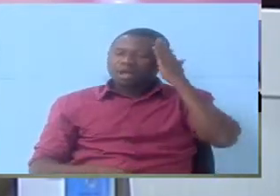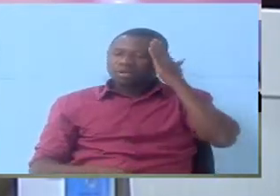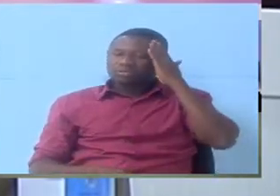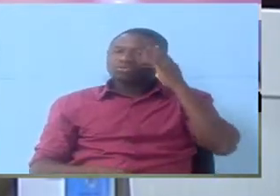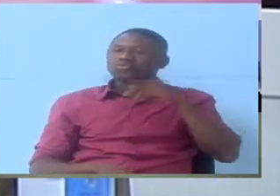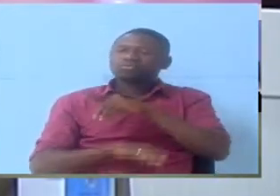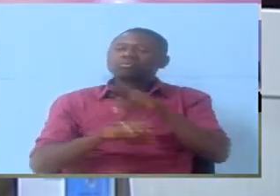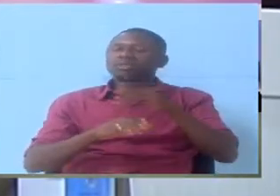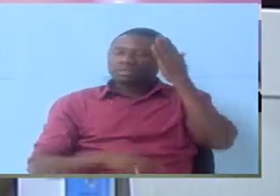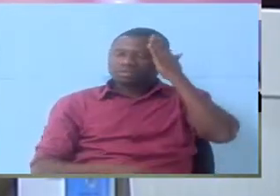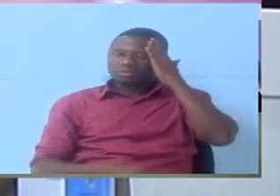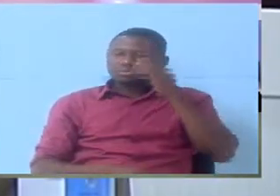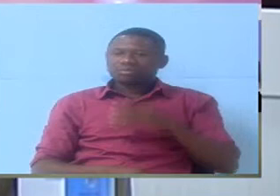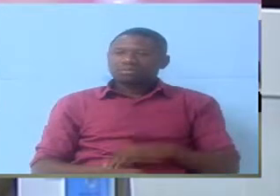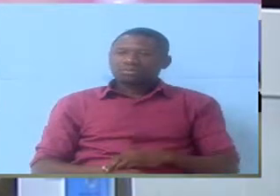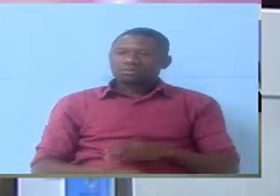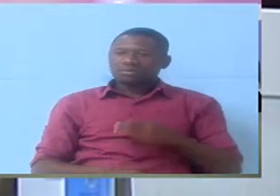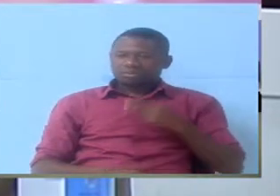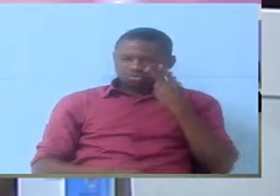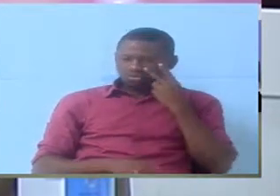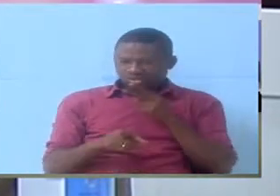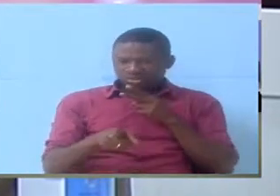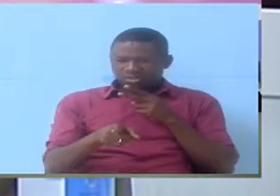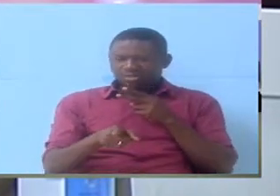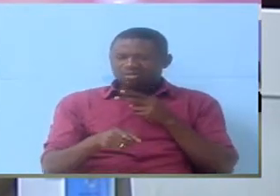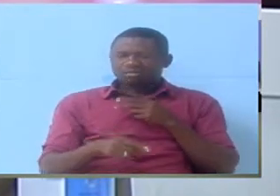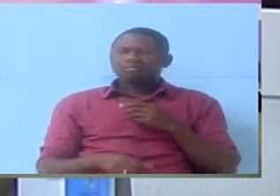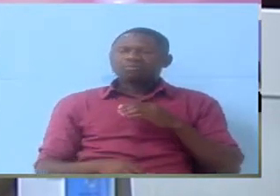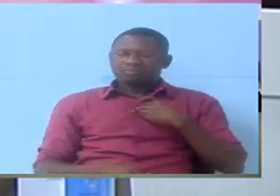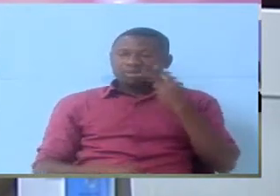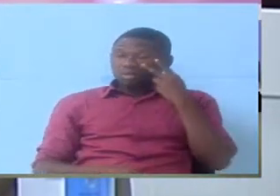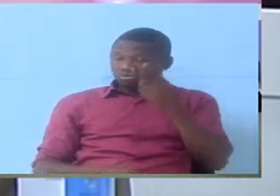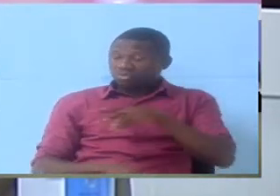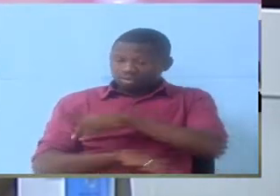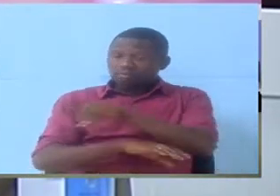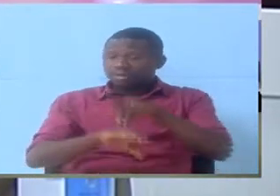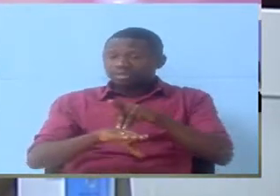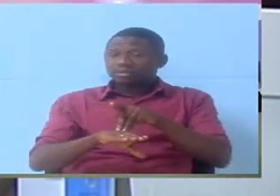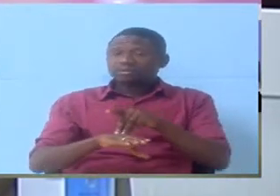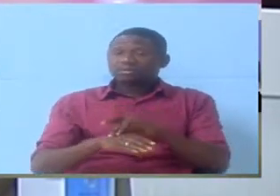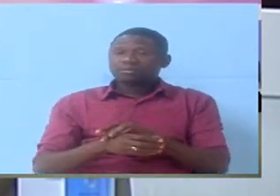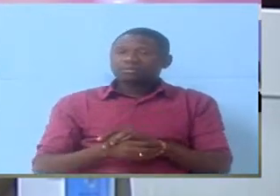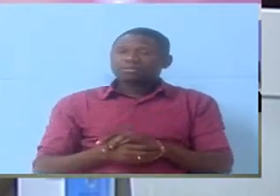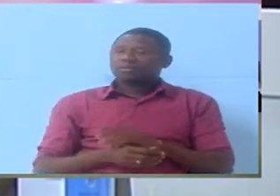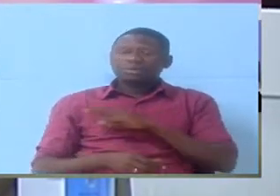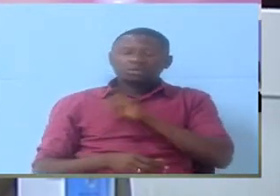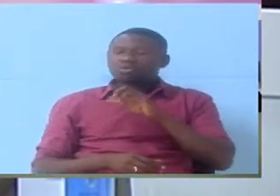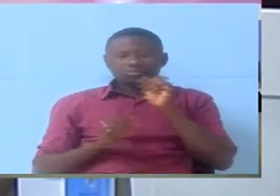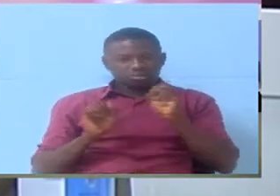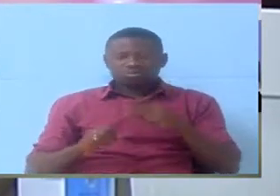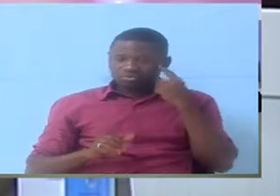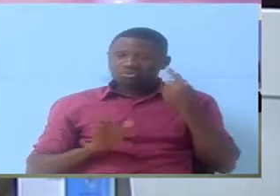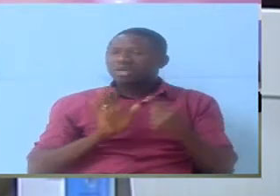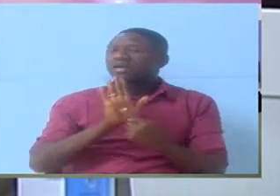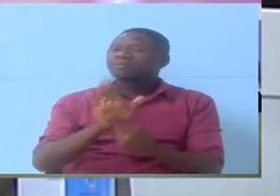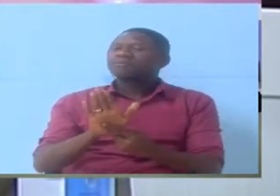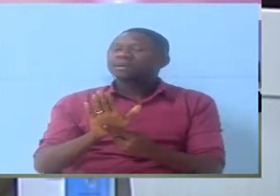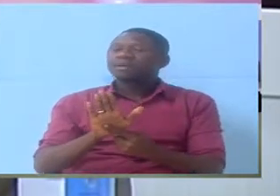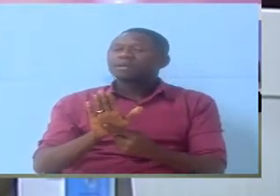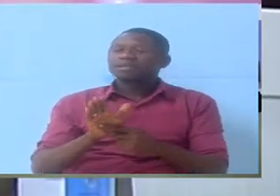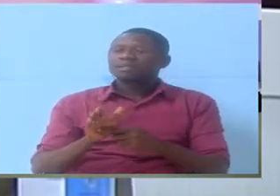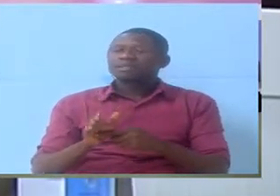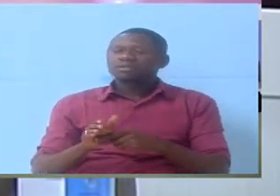dinkira lontene. You saw it. Yaje. So, I saw the place. Yaje. But I cannot actually identify the spot. Bari